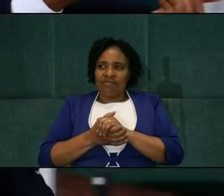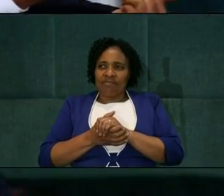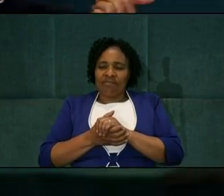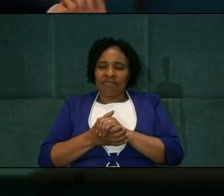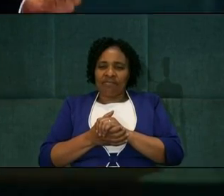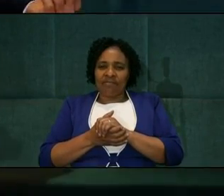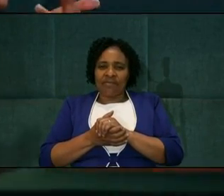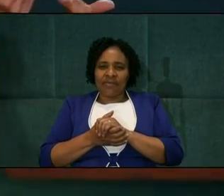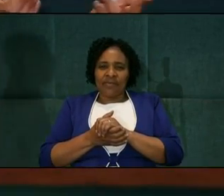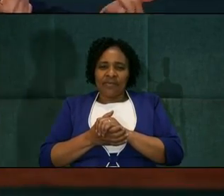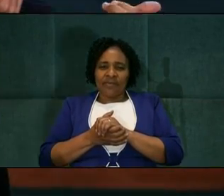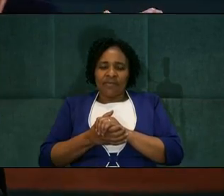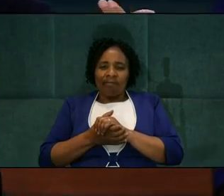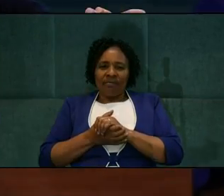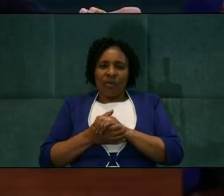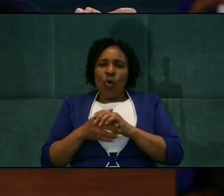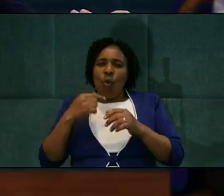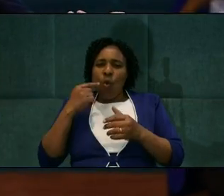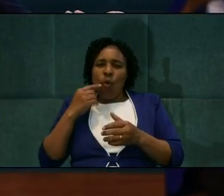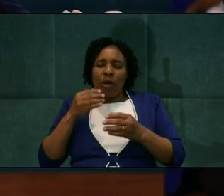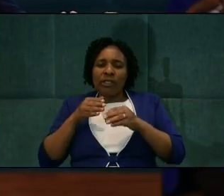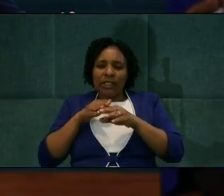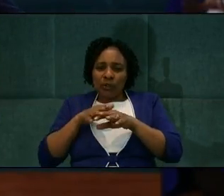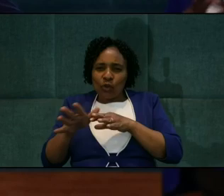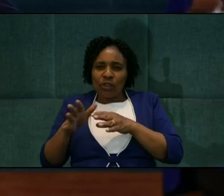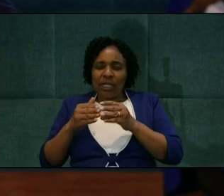Who was the source of the unbelief?